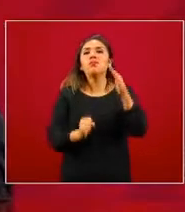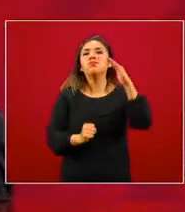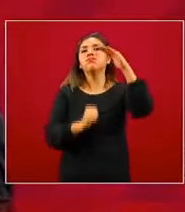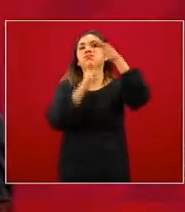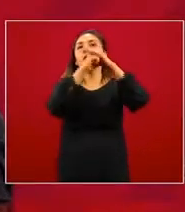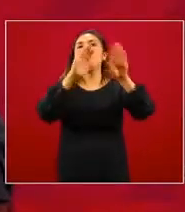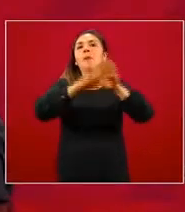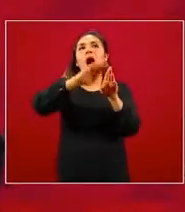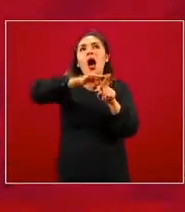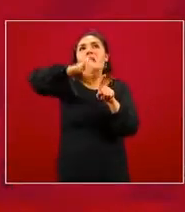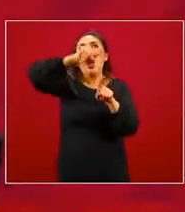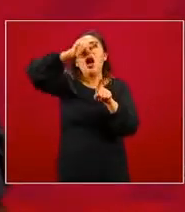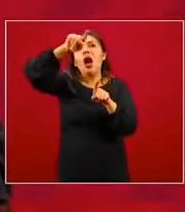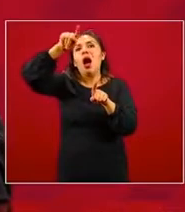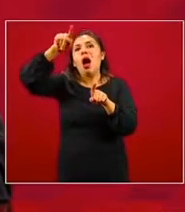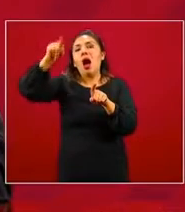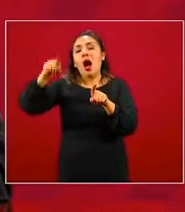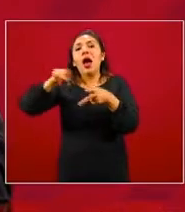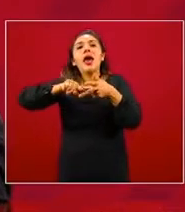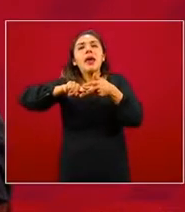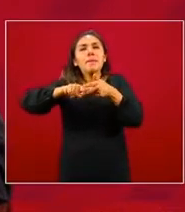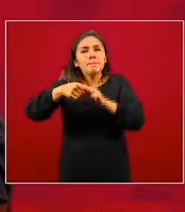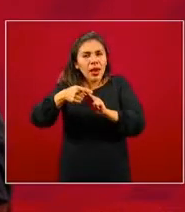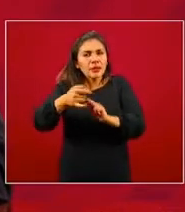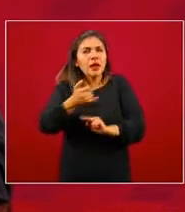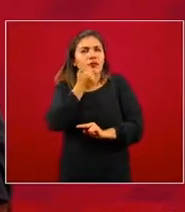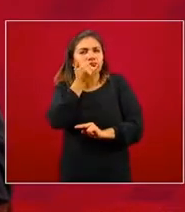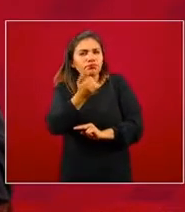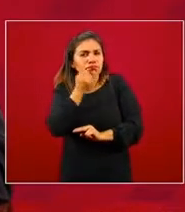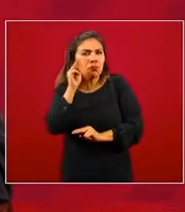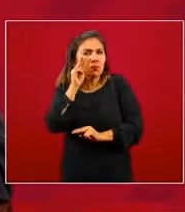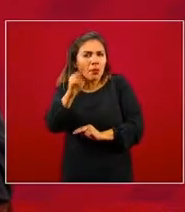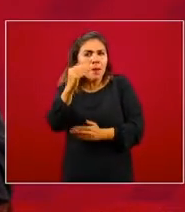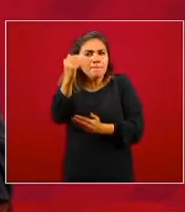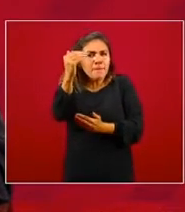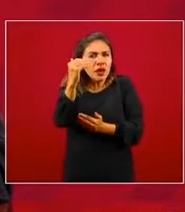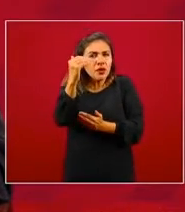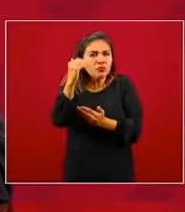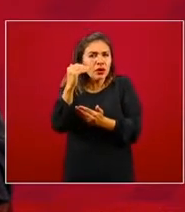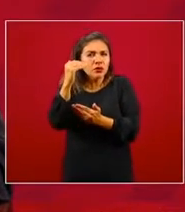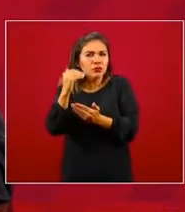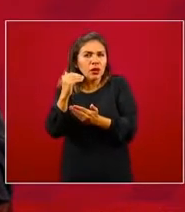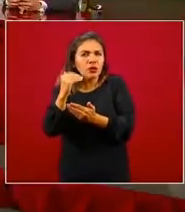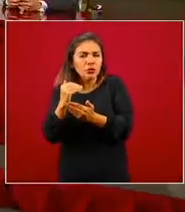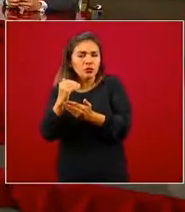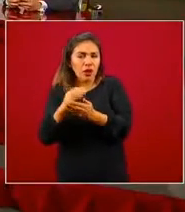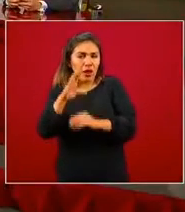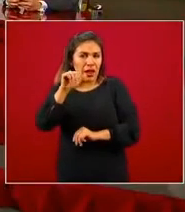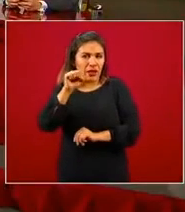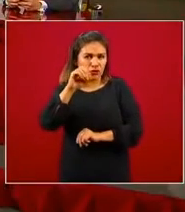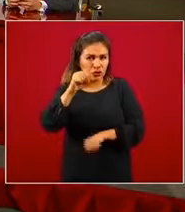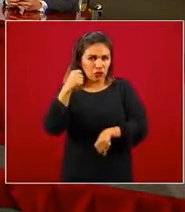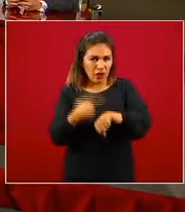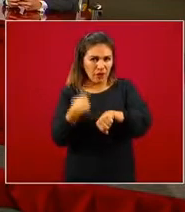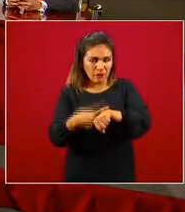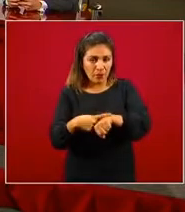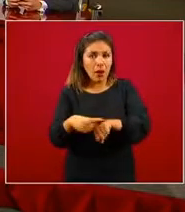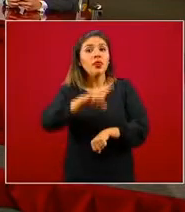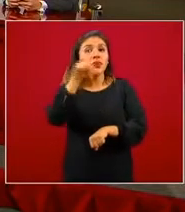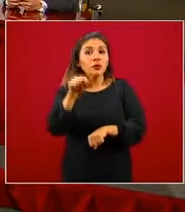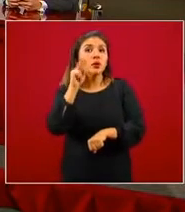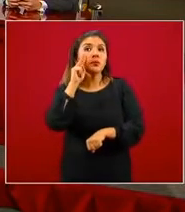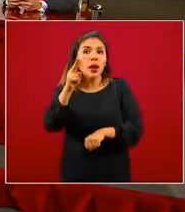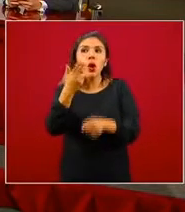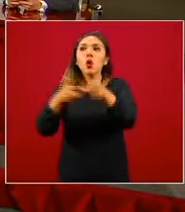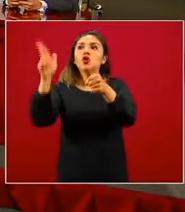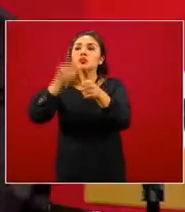have the crest, and we know that it turns into a mesa. And so our plans for reducing incidence